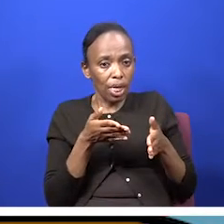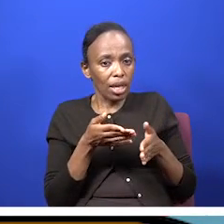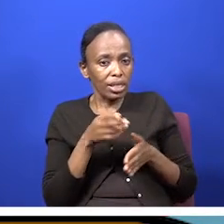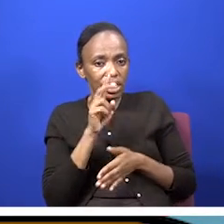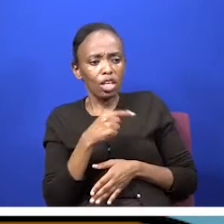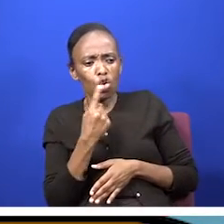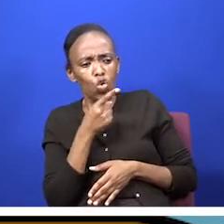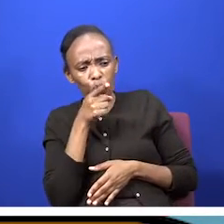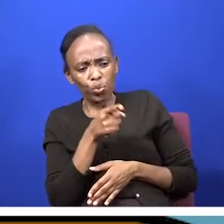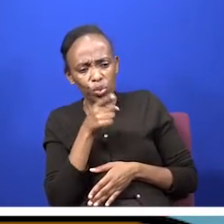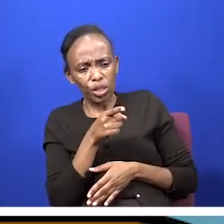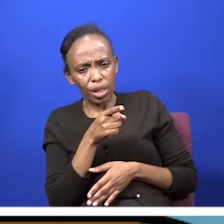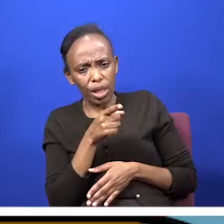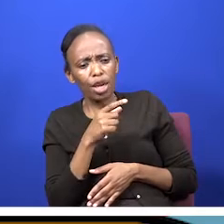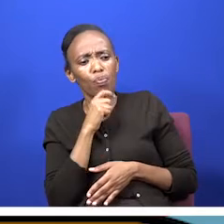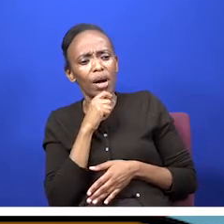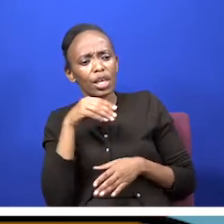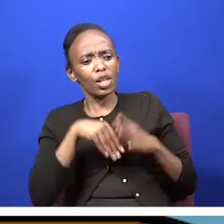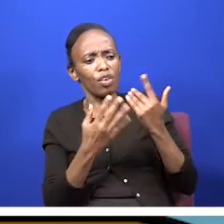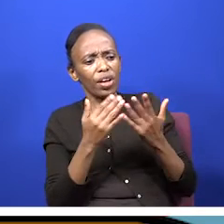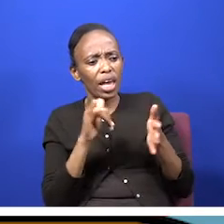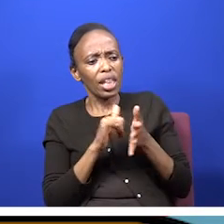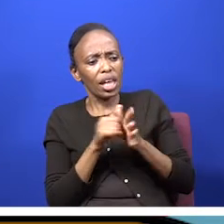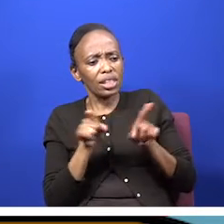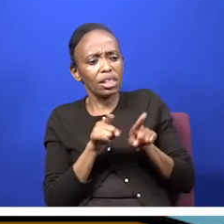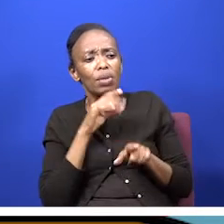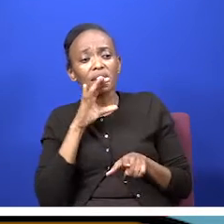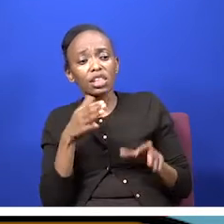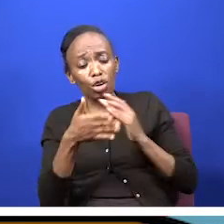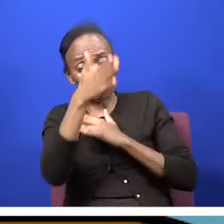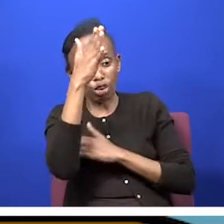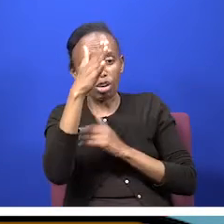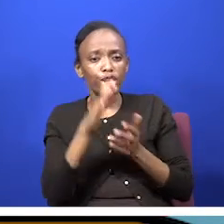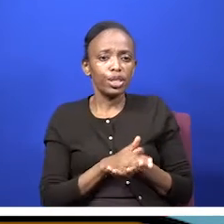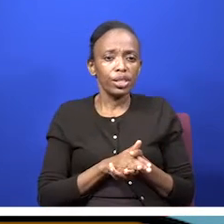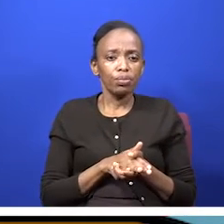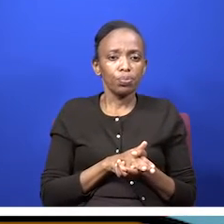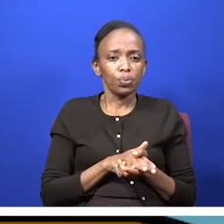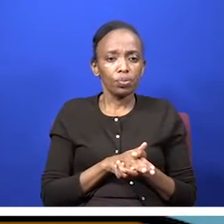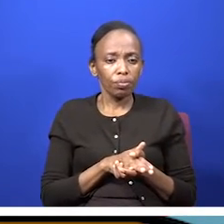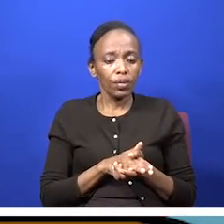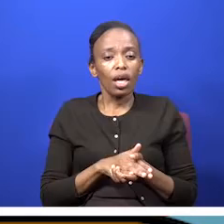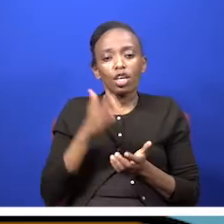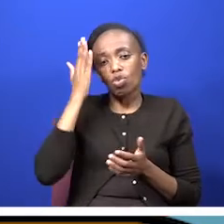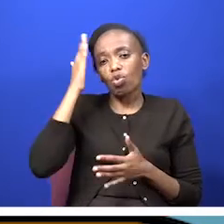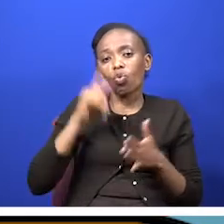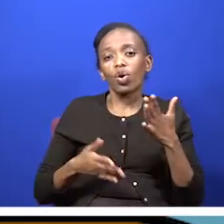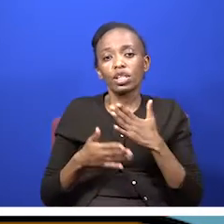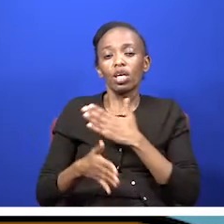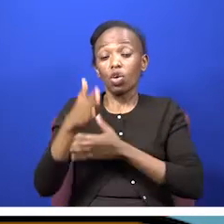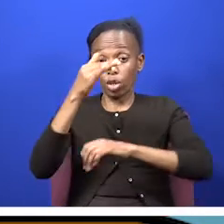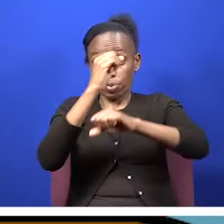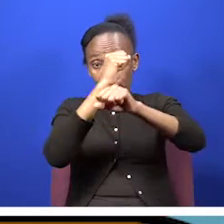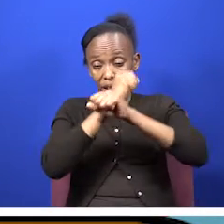guess what? He said, who is that with them in the fire that looks like the son of God? And guess